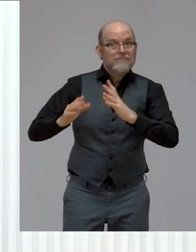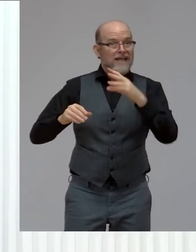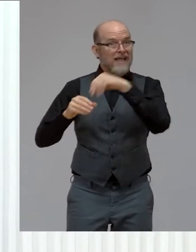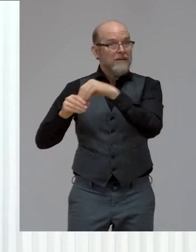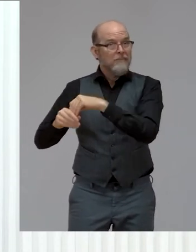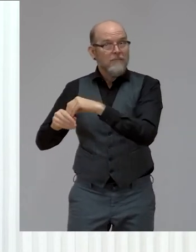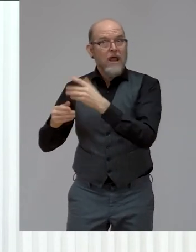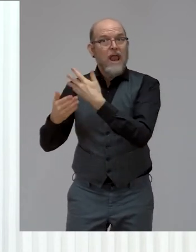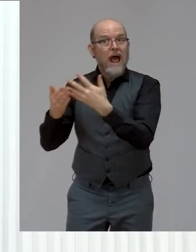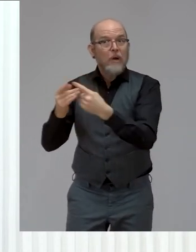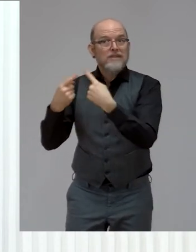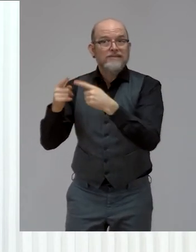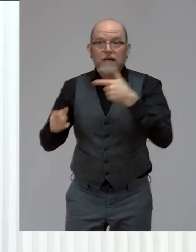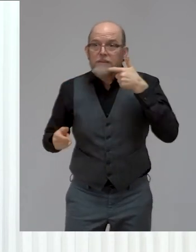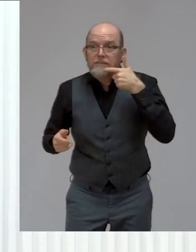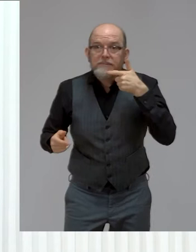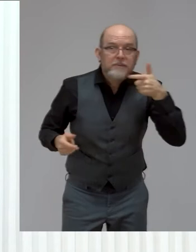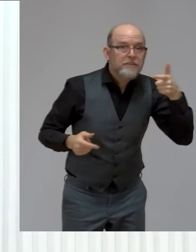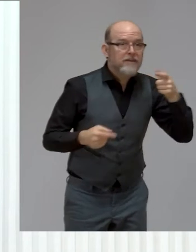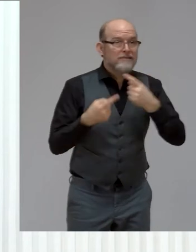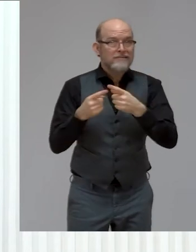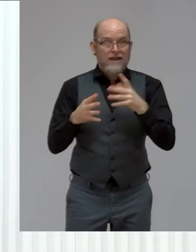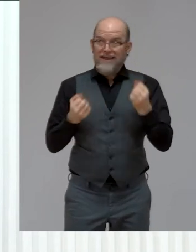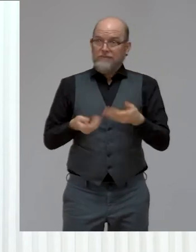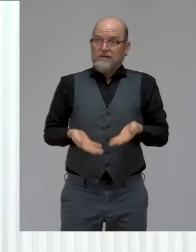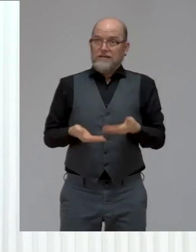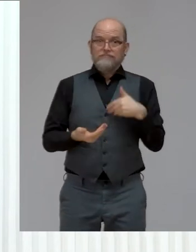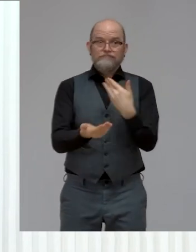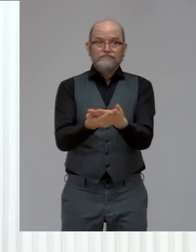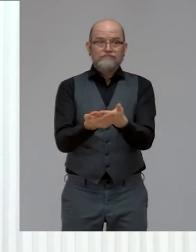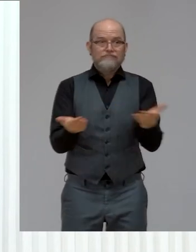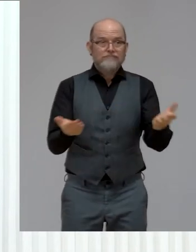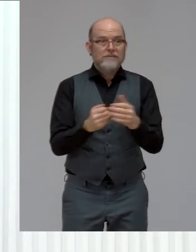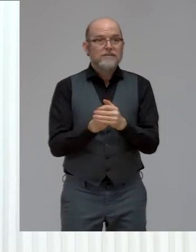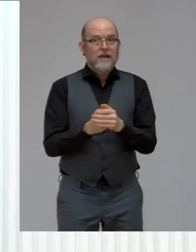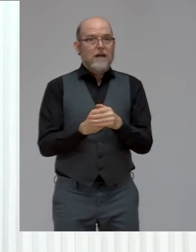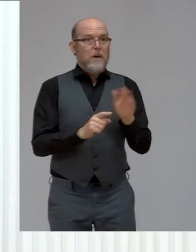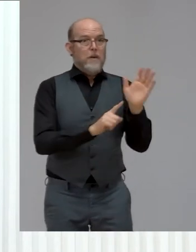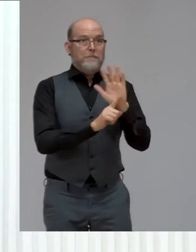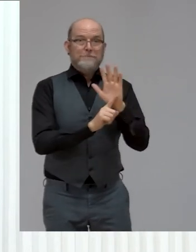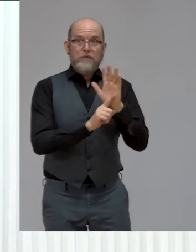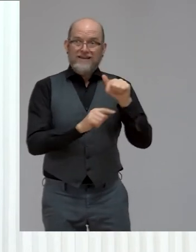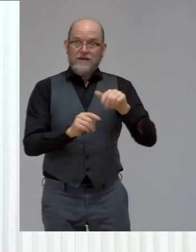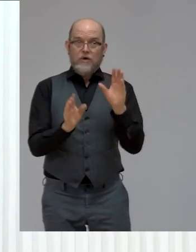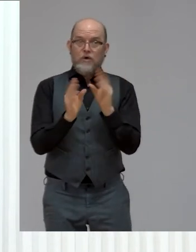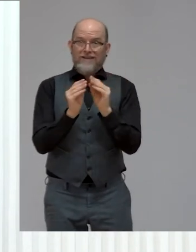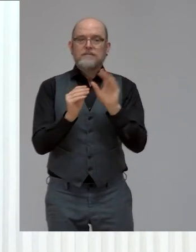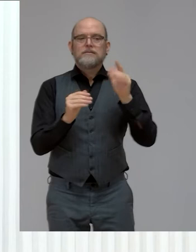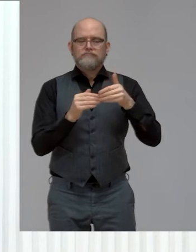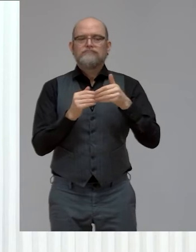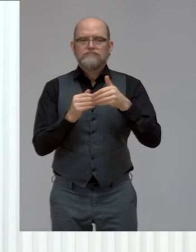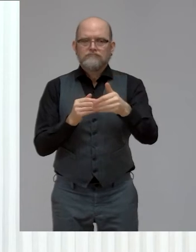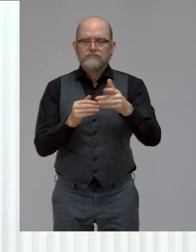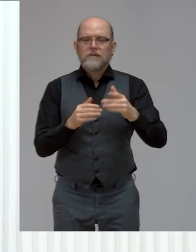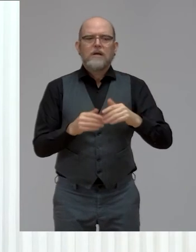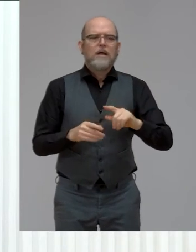speak. Indeed, the whole video content of the conference will be available at the end of